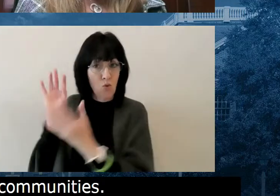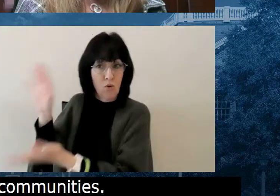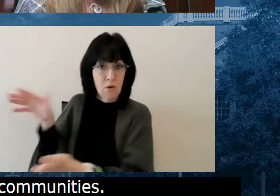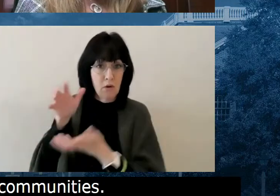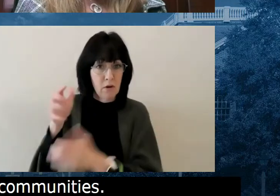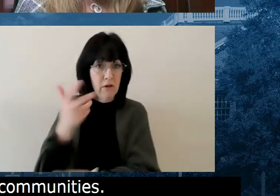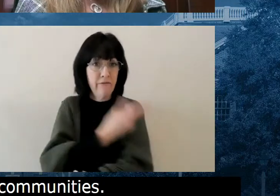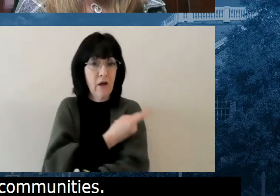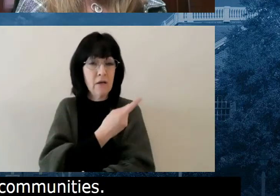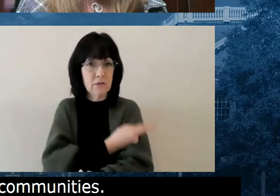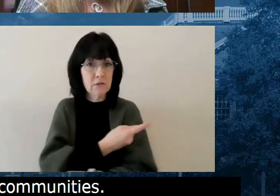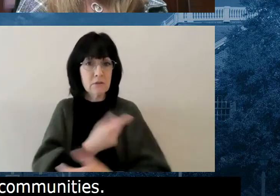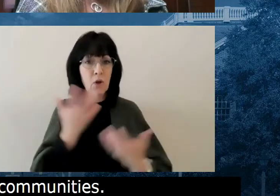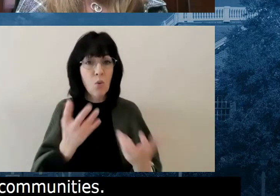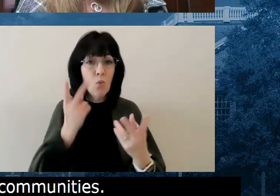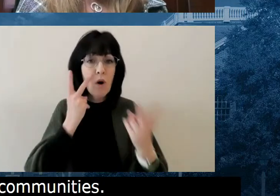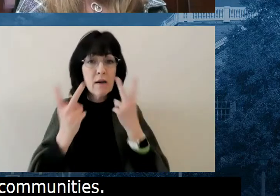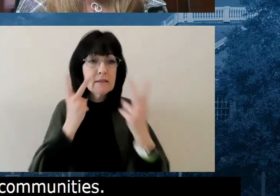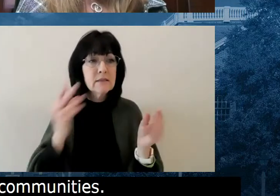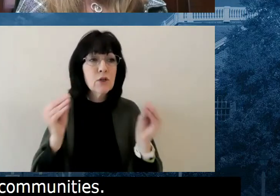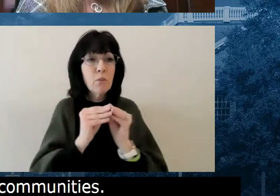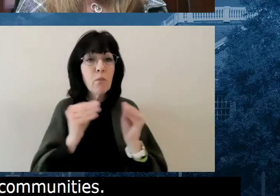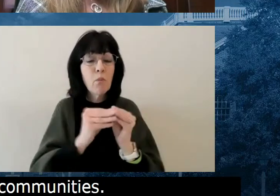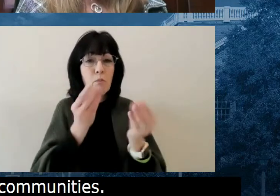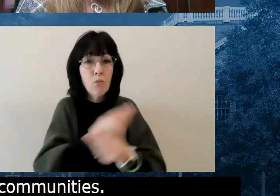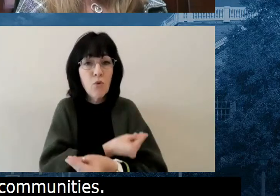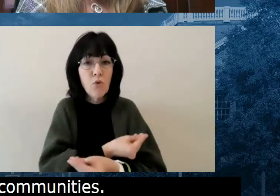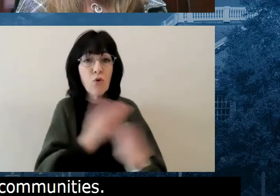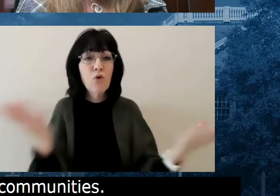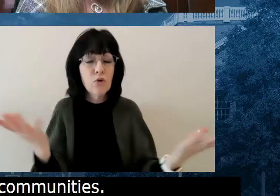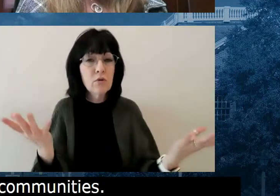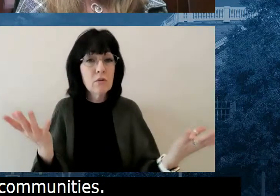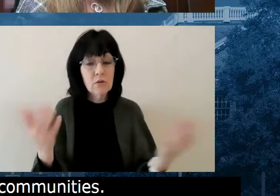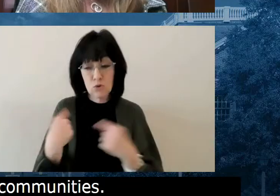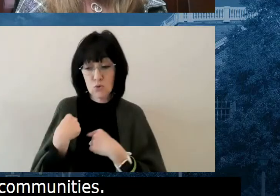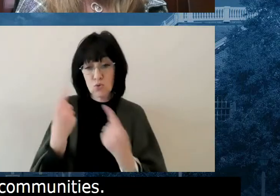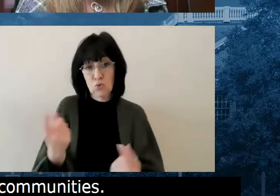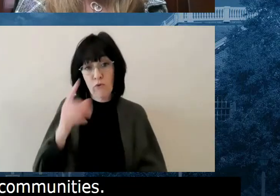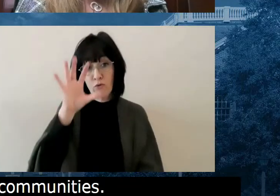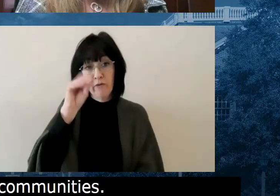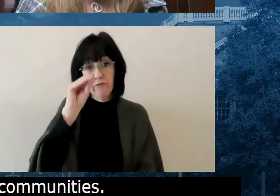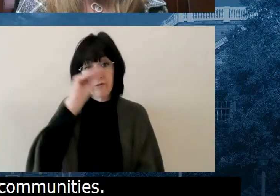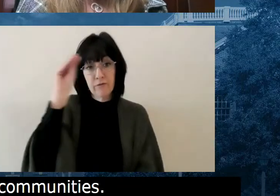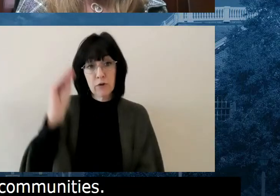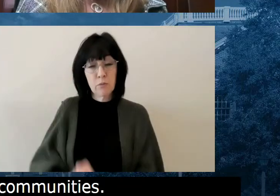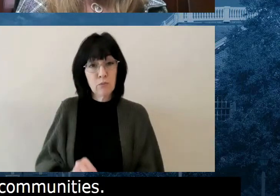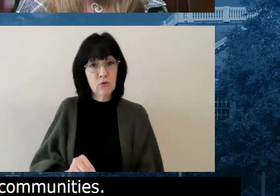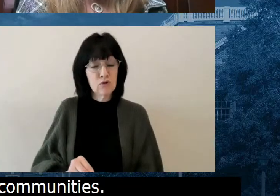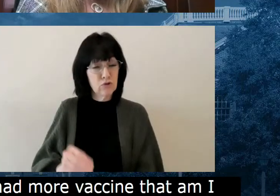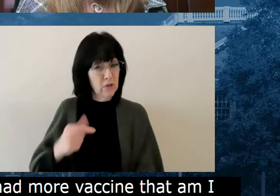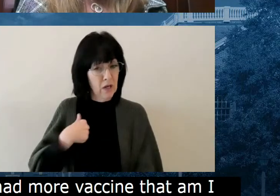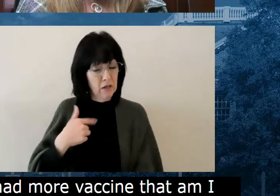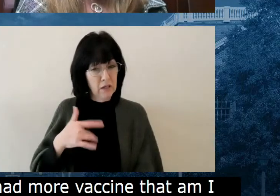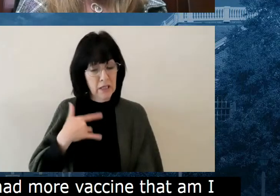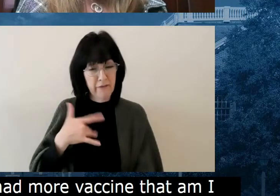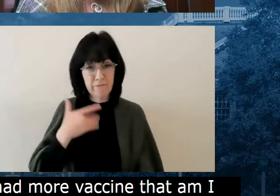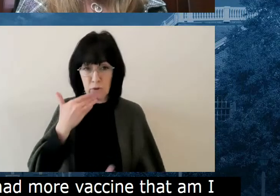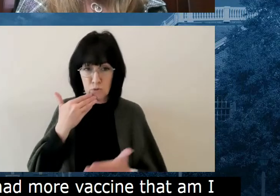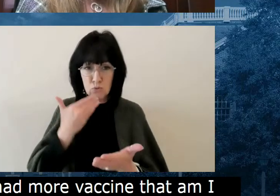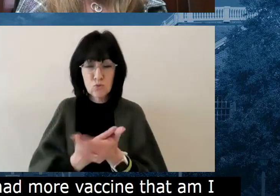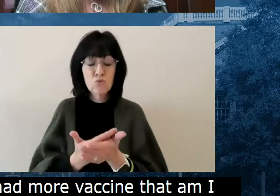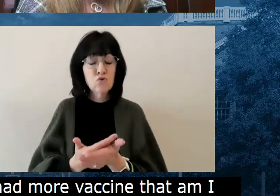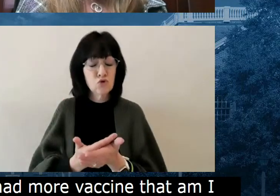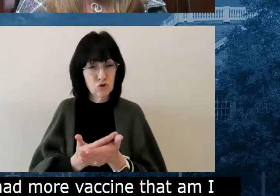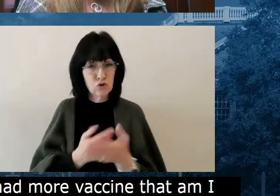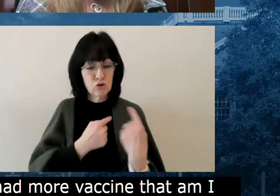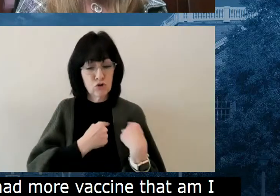Am I happy with 50%? I think we've made great progress, and our team and its partners have made progress there. But our hope,